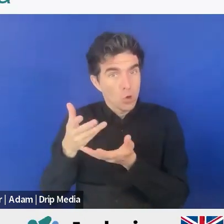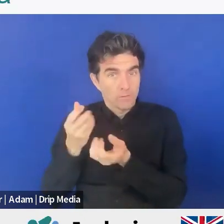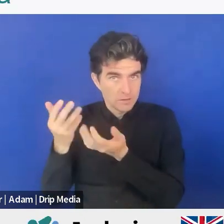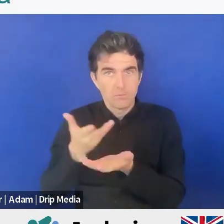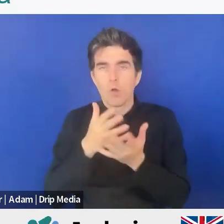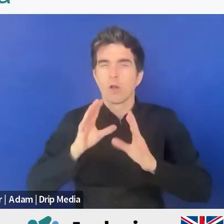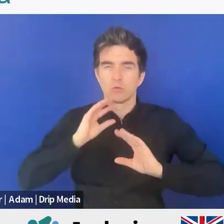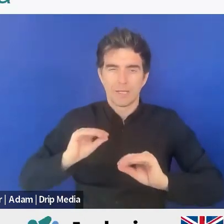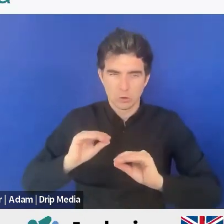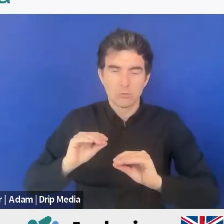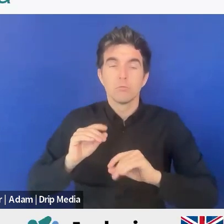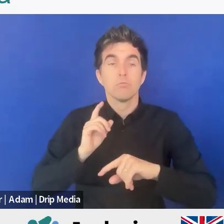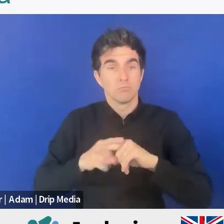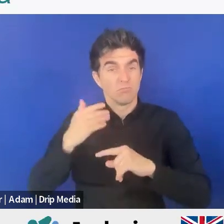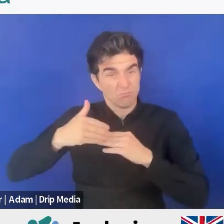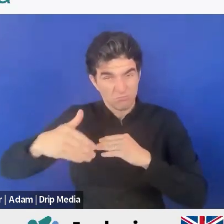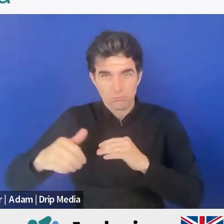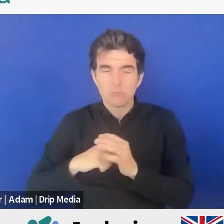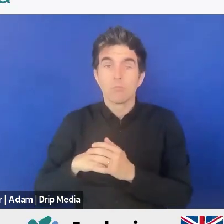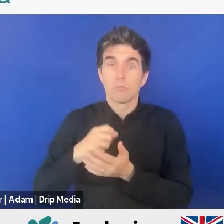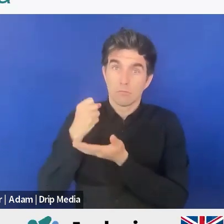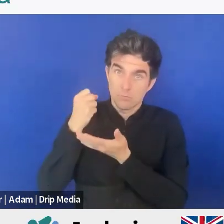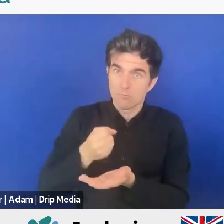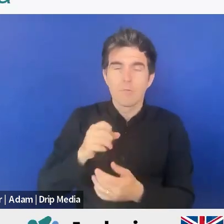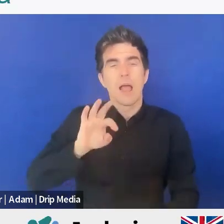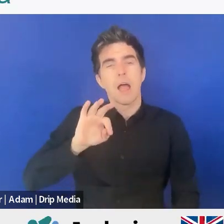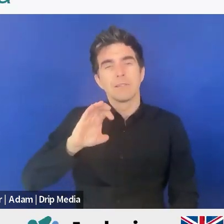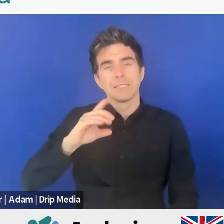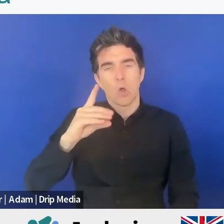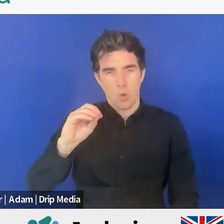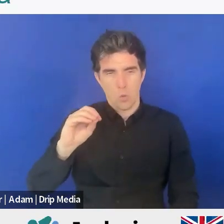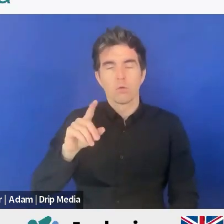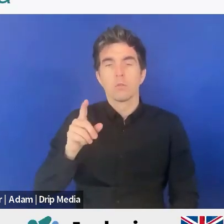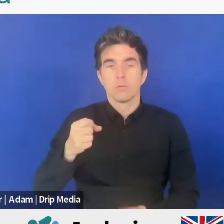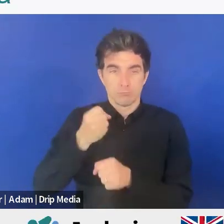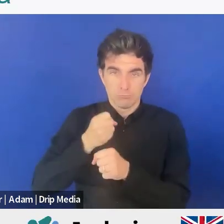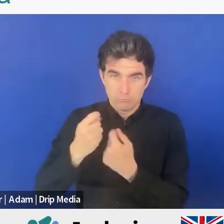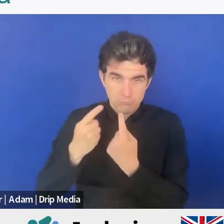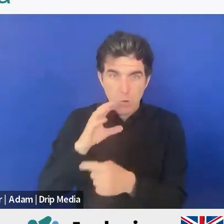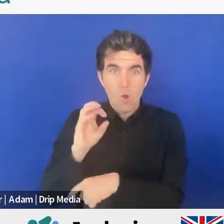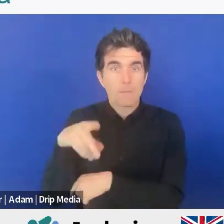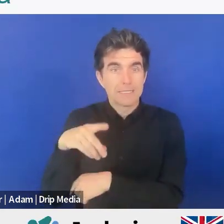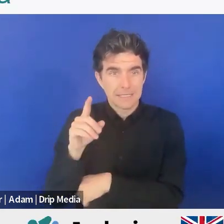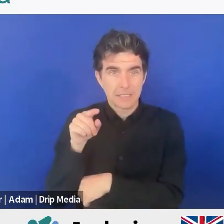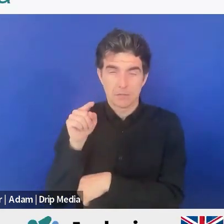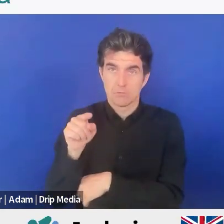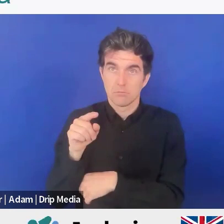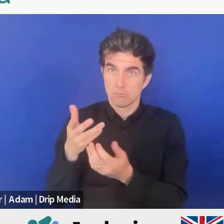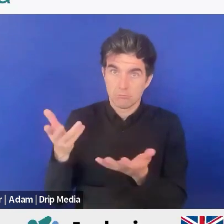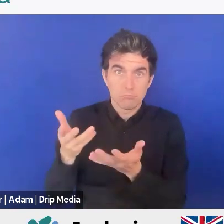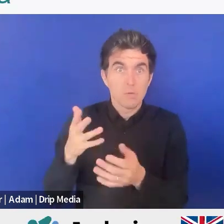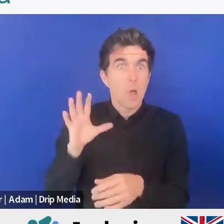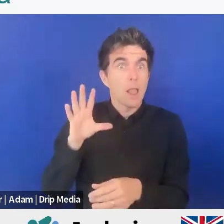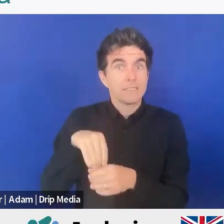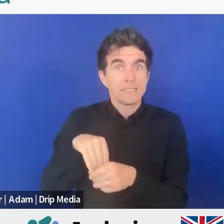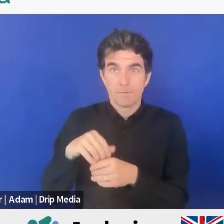on. For donors like FCDO, working closely with OPDs is not just the matter of inclusive